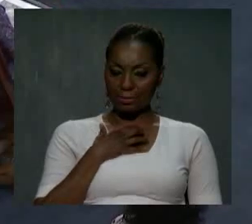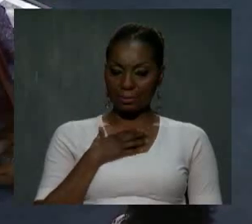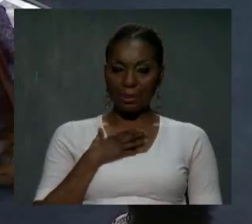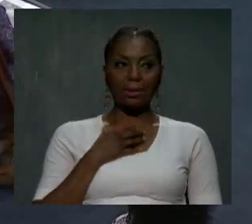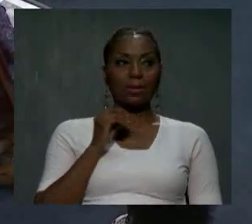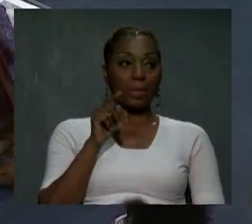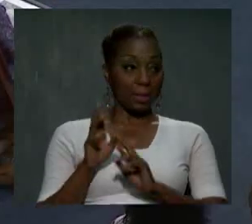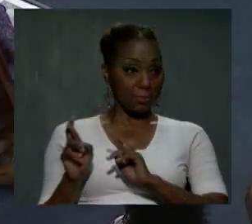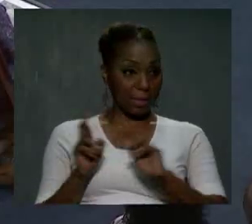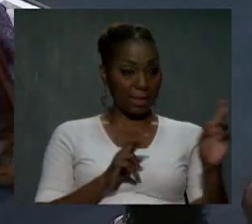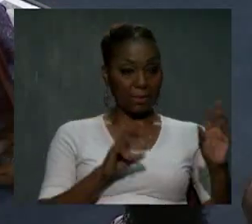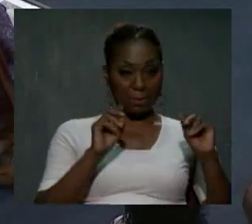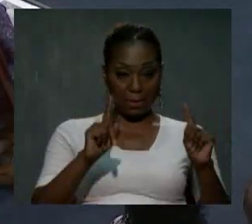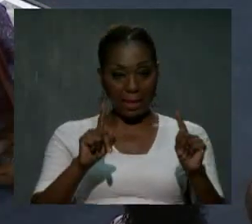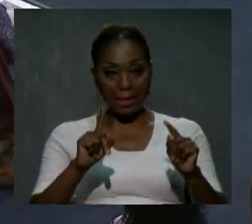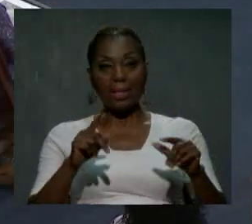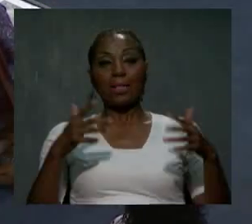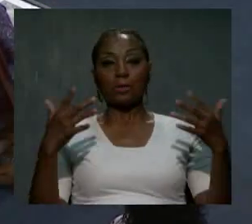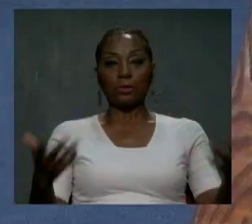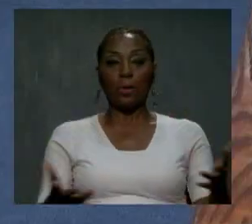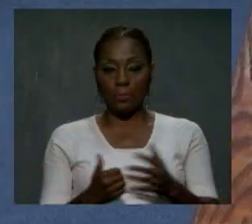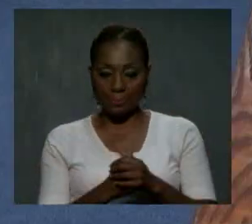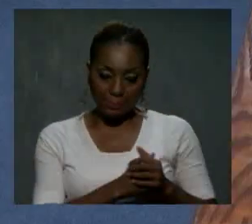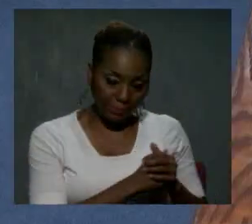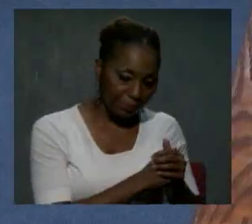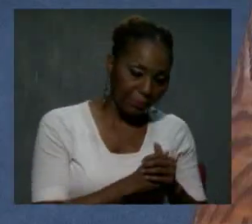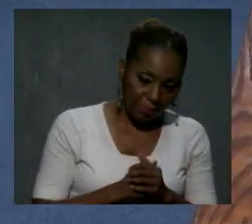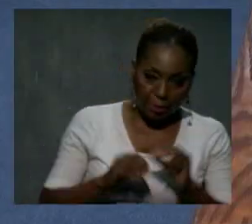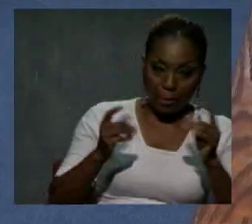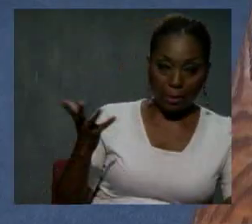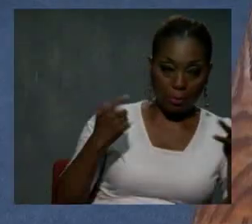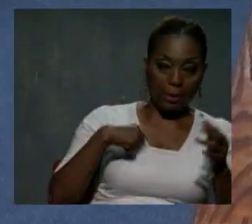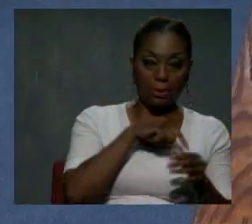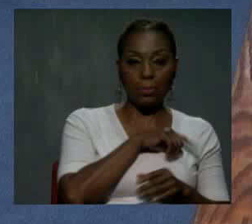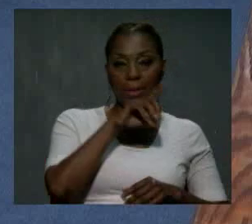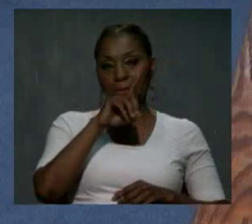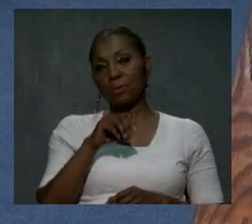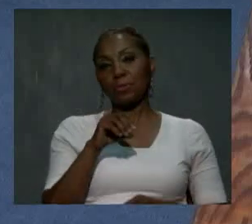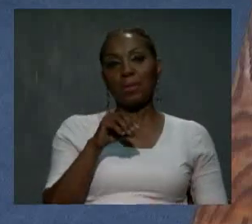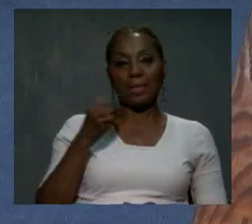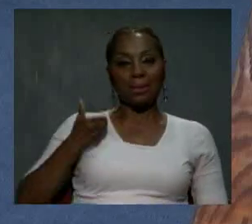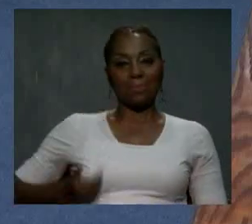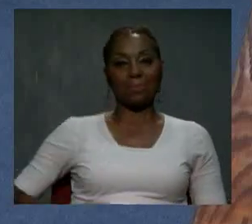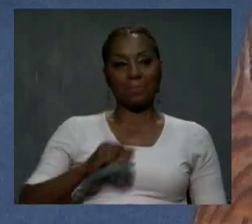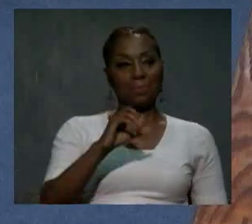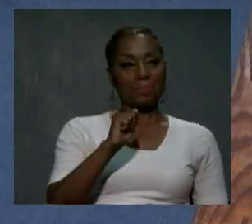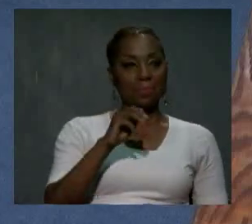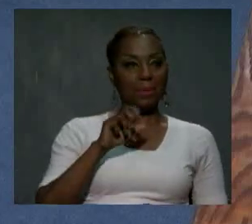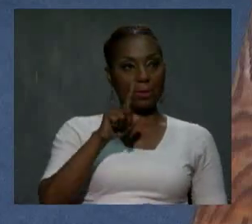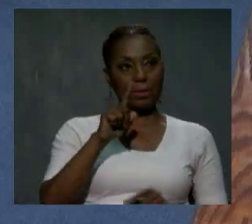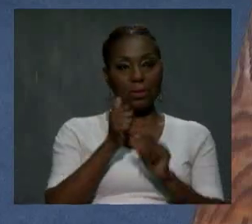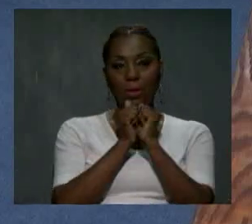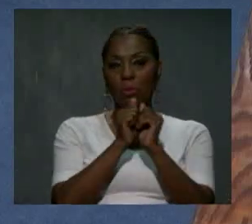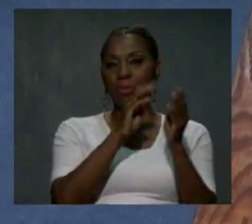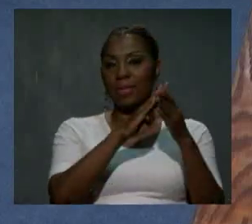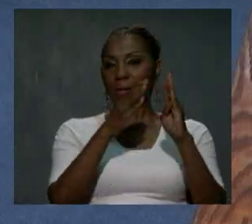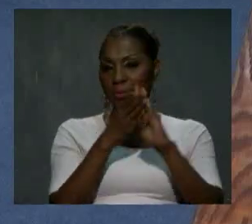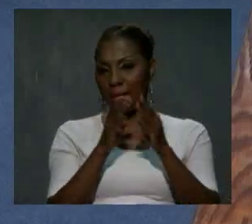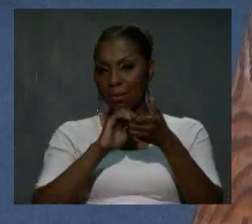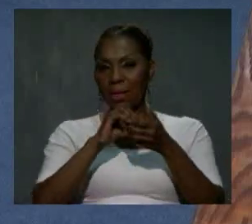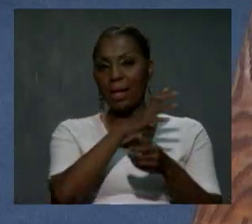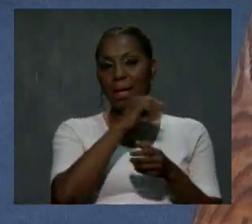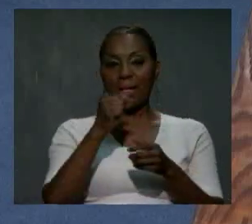Ready? Okay. Yes. Okay, so what we did, I'm Carol Worley with the Downtown Little Rock Partnership. I'm also an